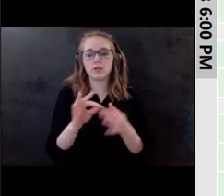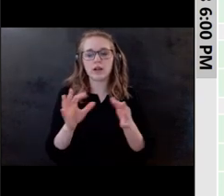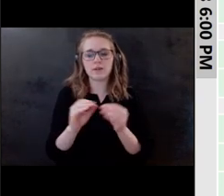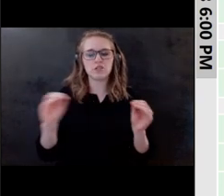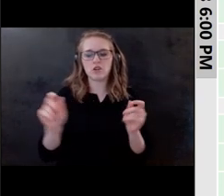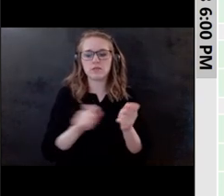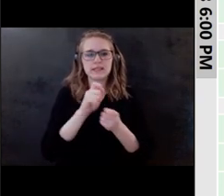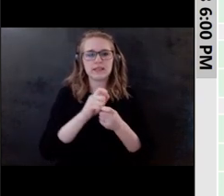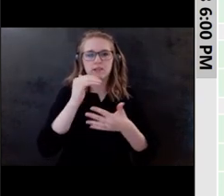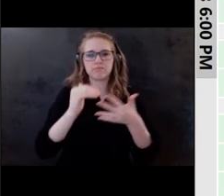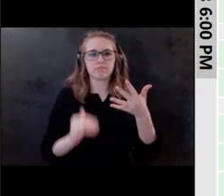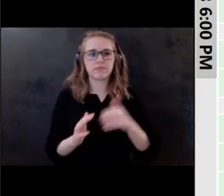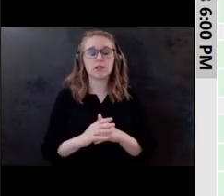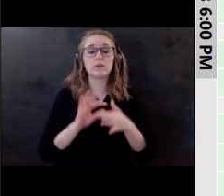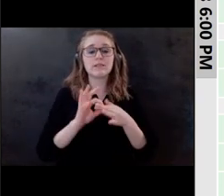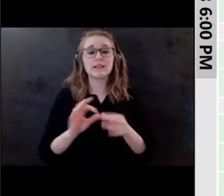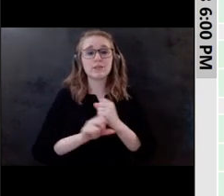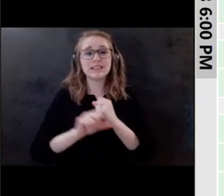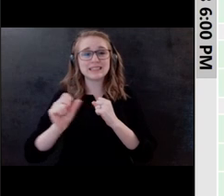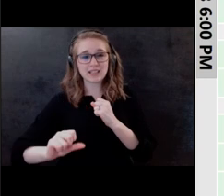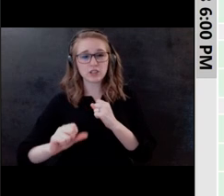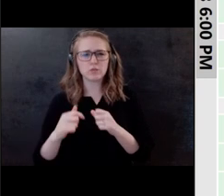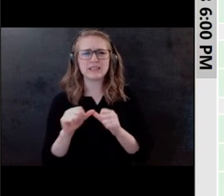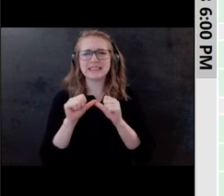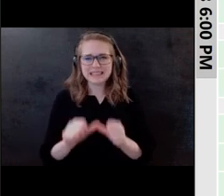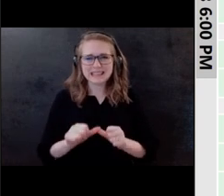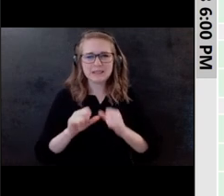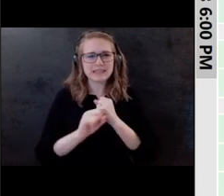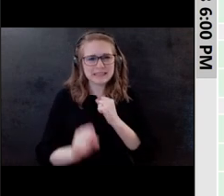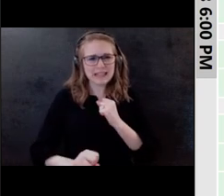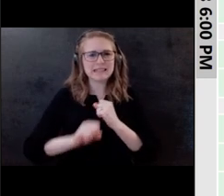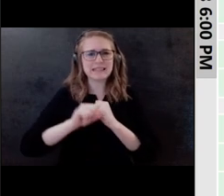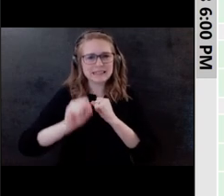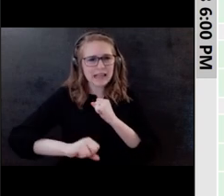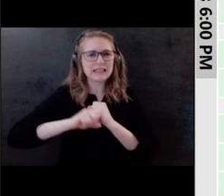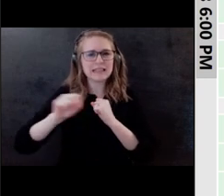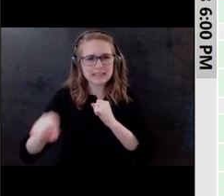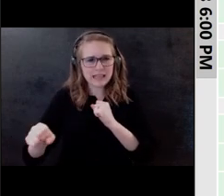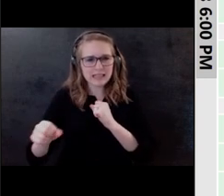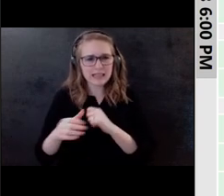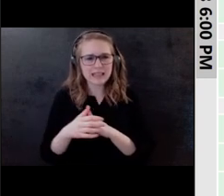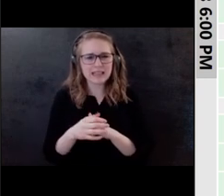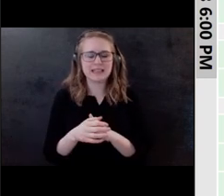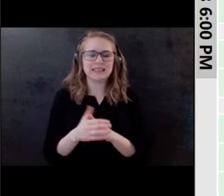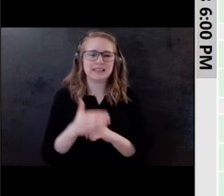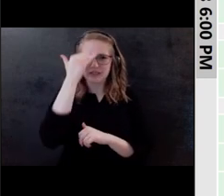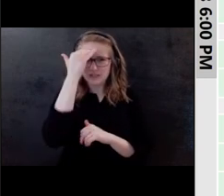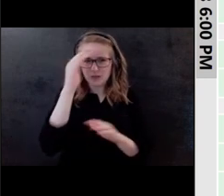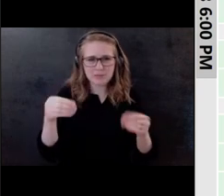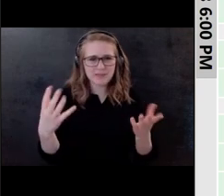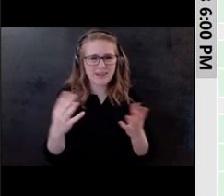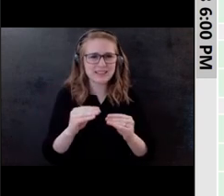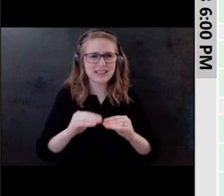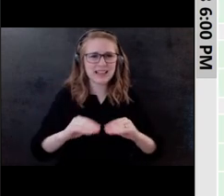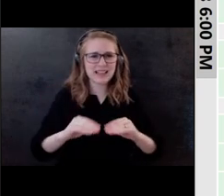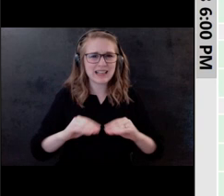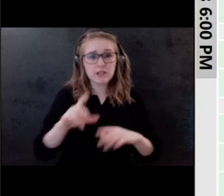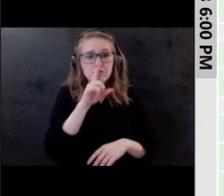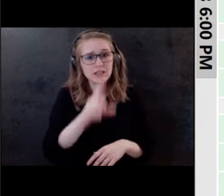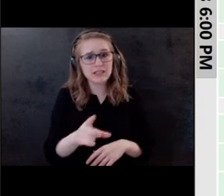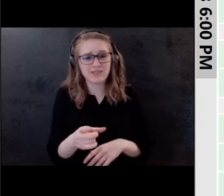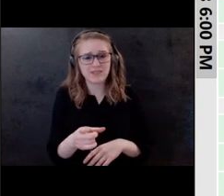Regarding the extension, we keep extending. You know, we gave this land really for a